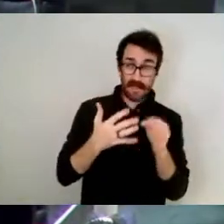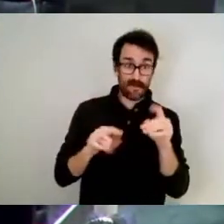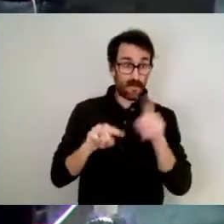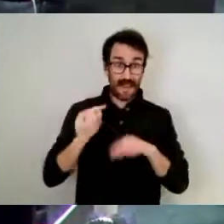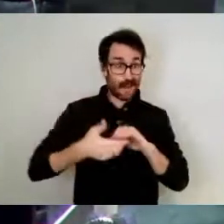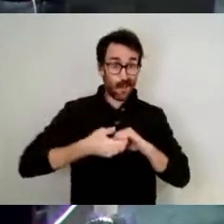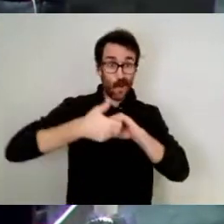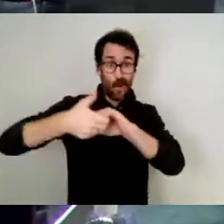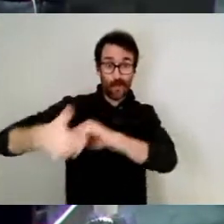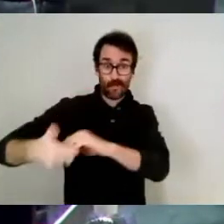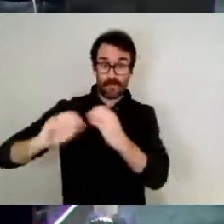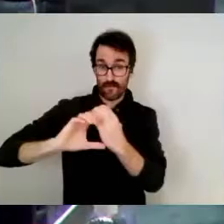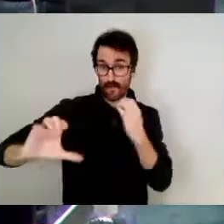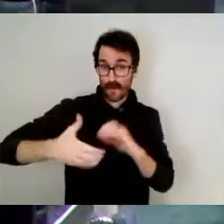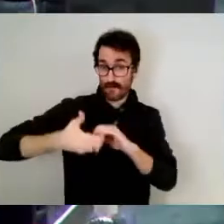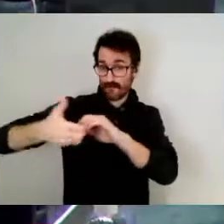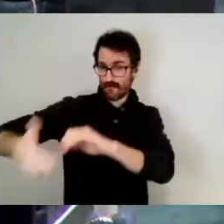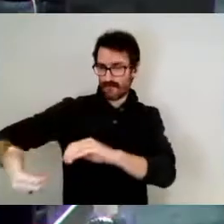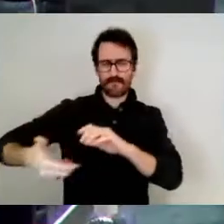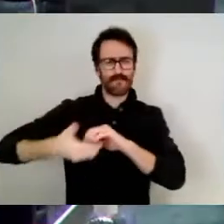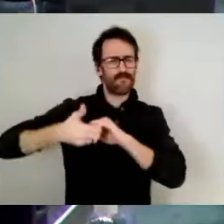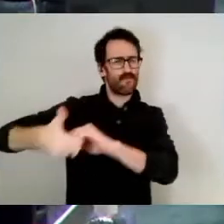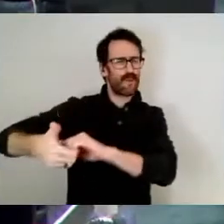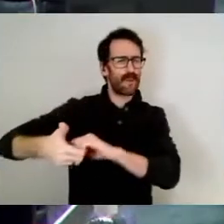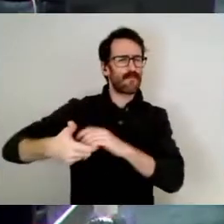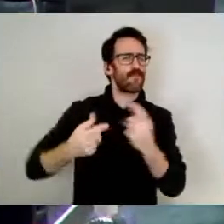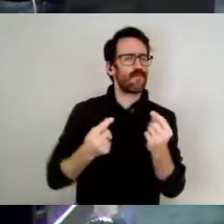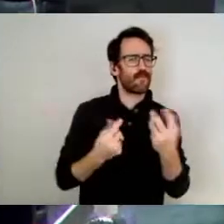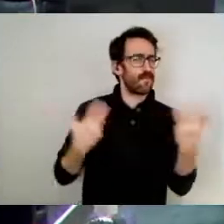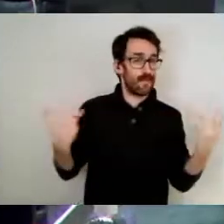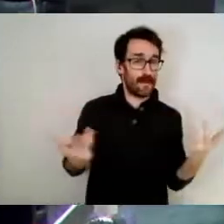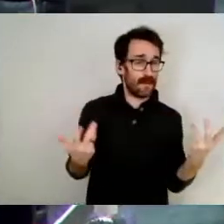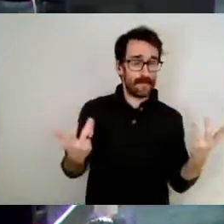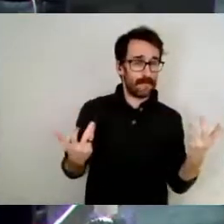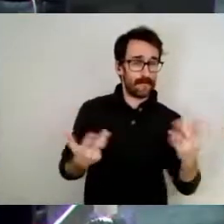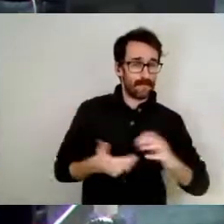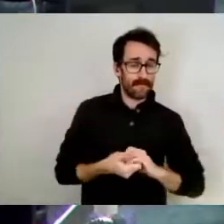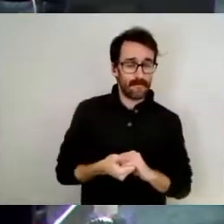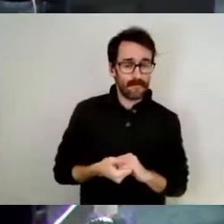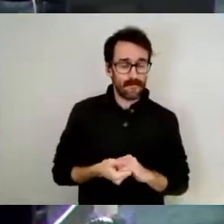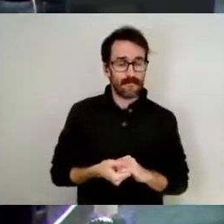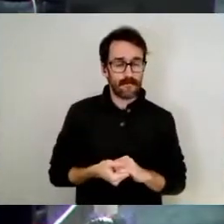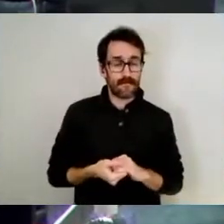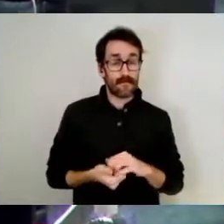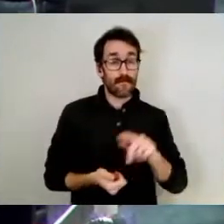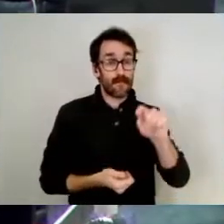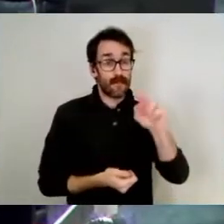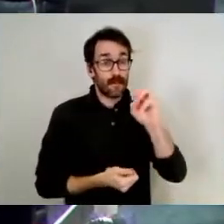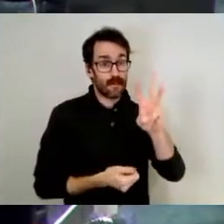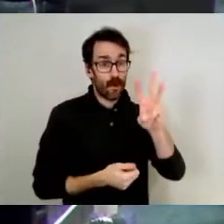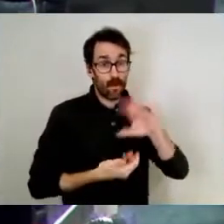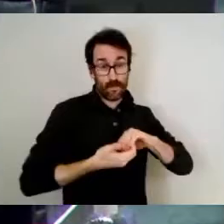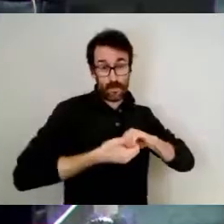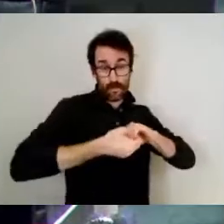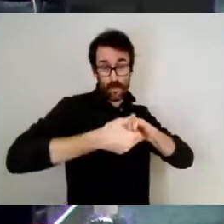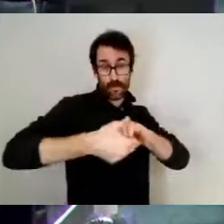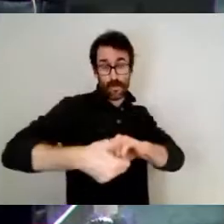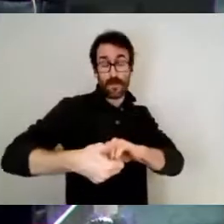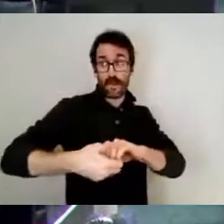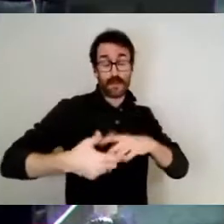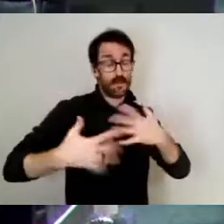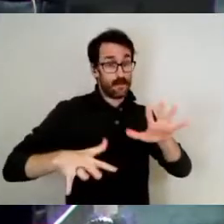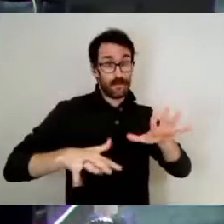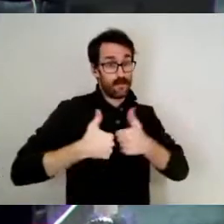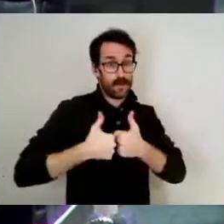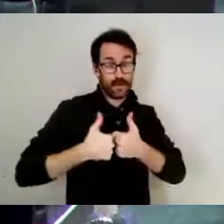us. But we are pursuing that. We've talked with the province and the feds, federal government, at the